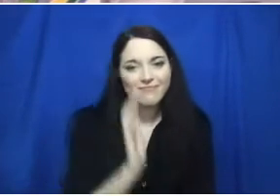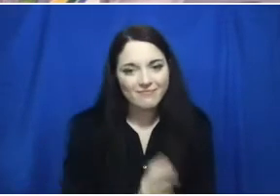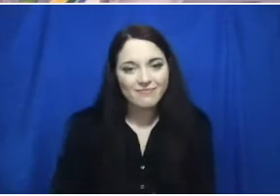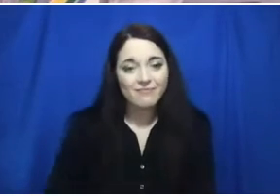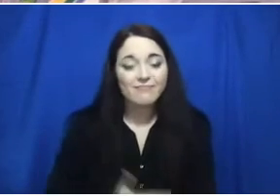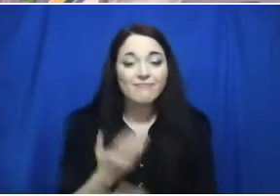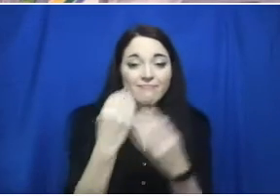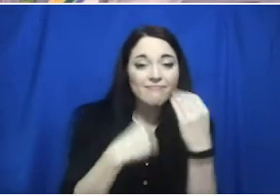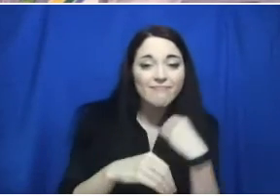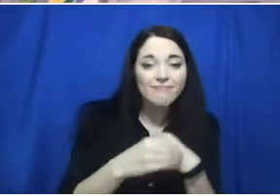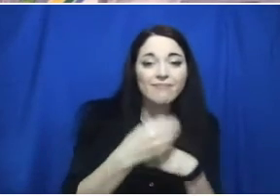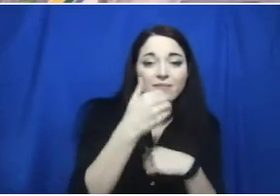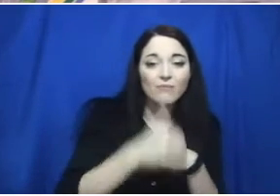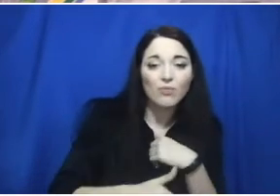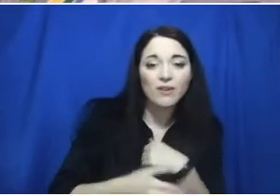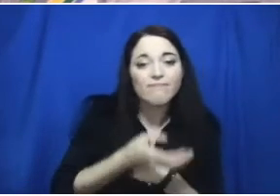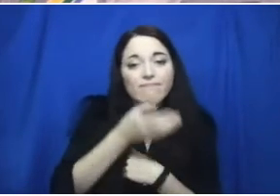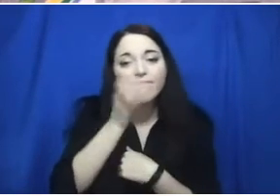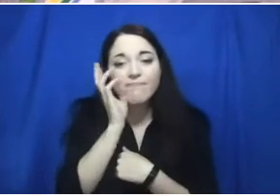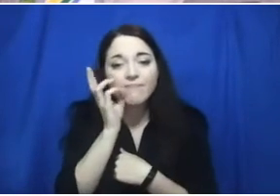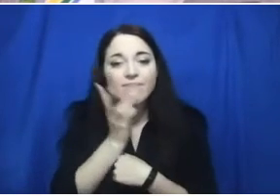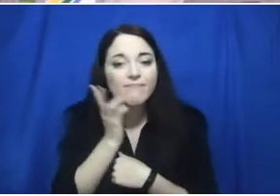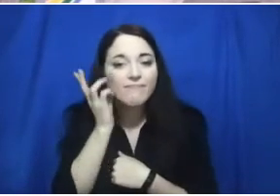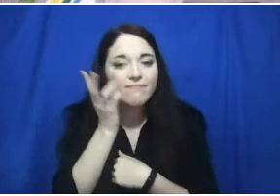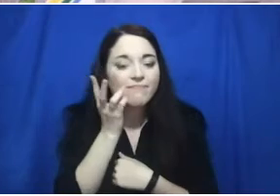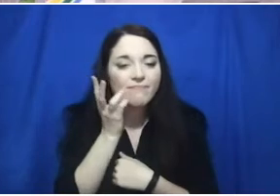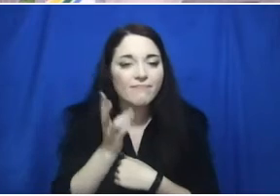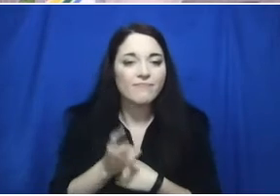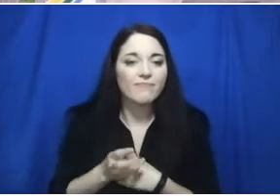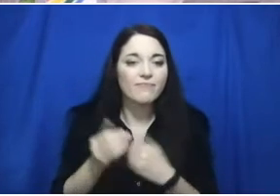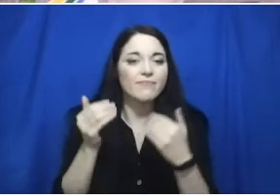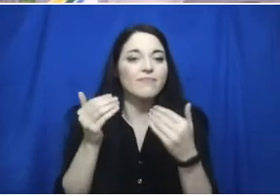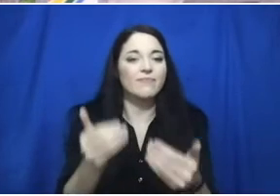the cup, and it is sacred.